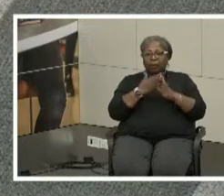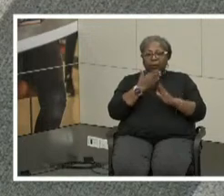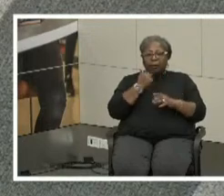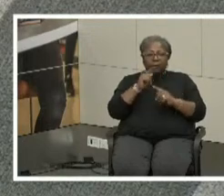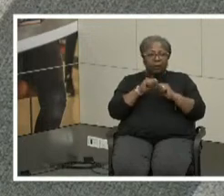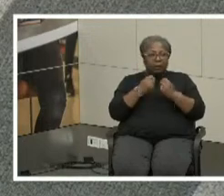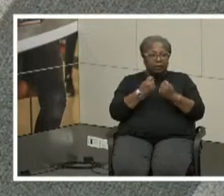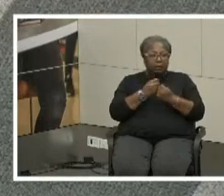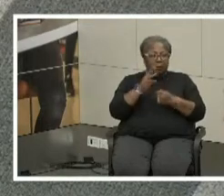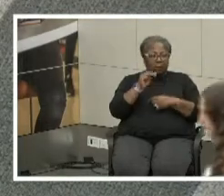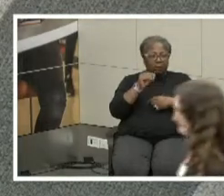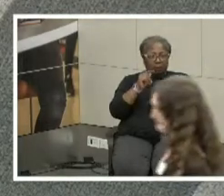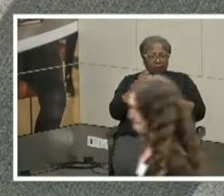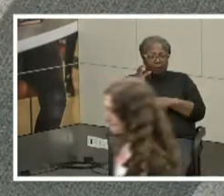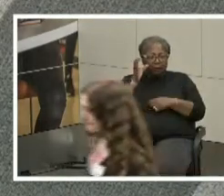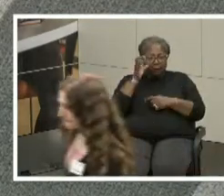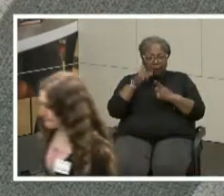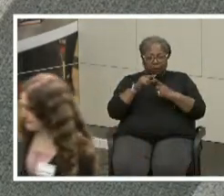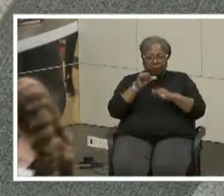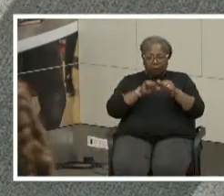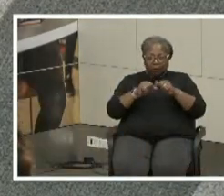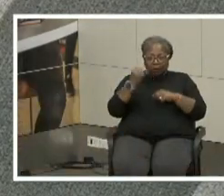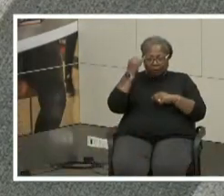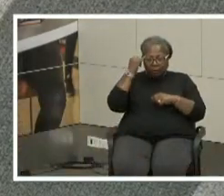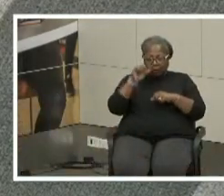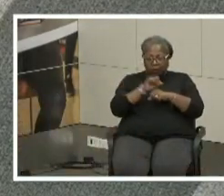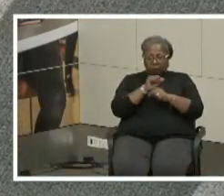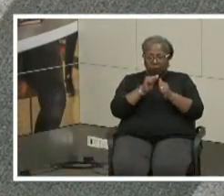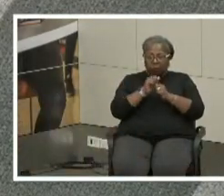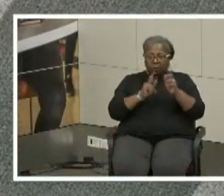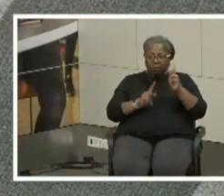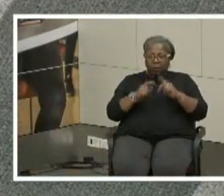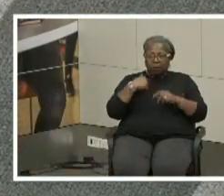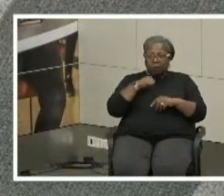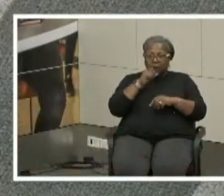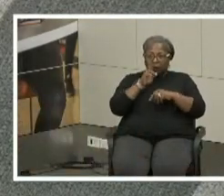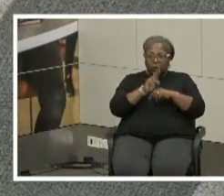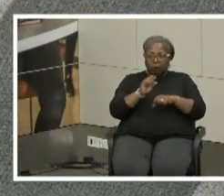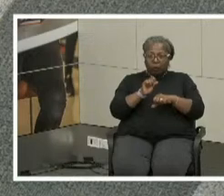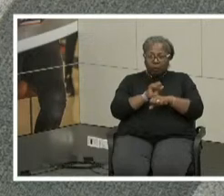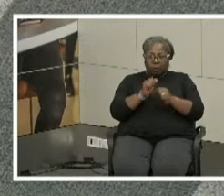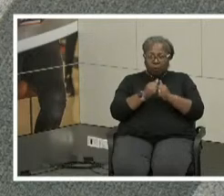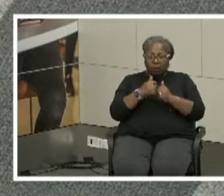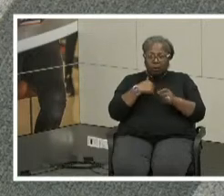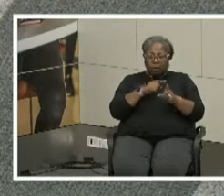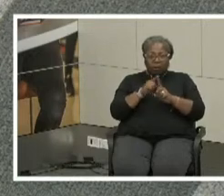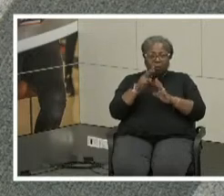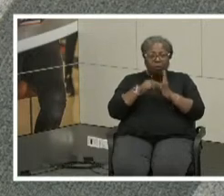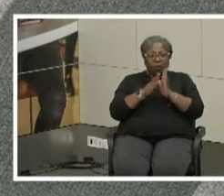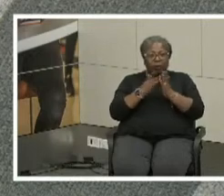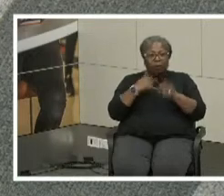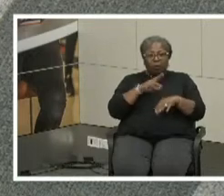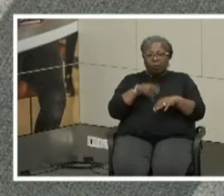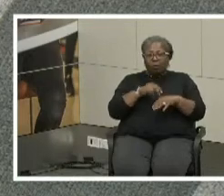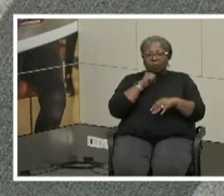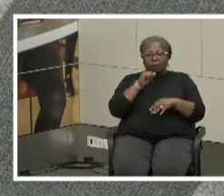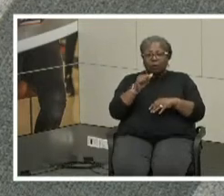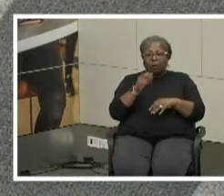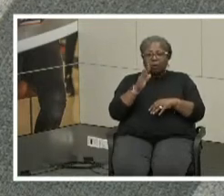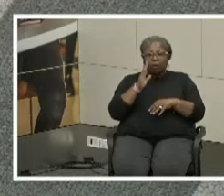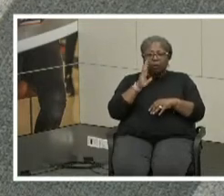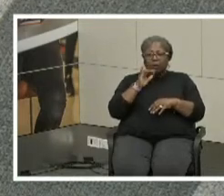teammate we learn to listen to each other's ideas and work with people we don't usually work with I've also read books that I normally would not pick